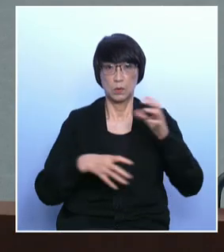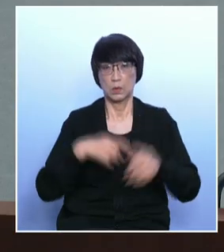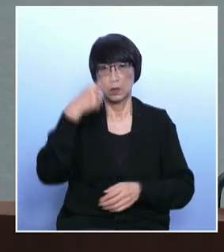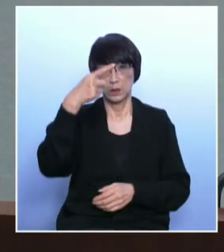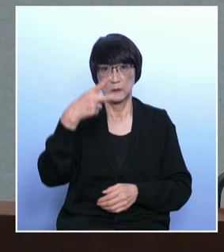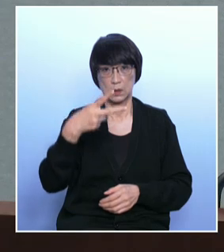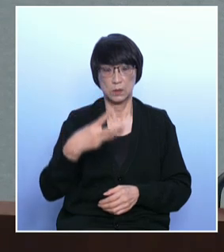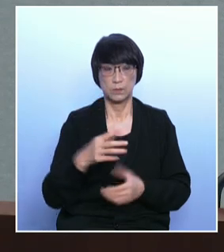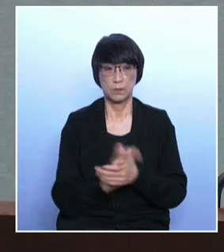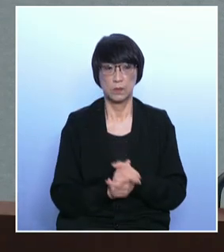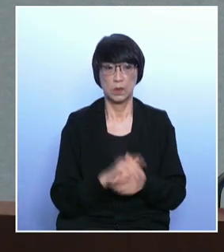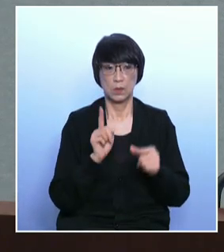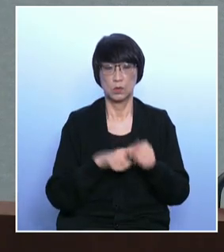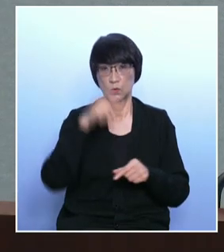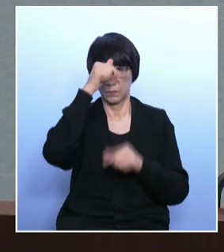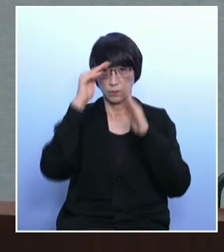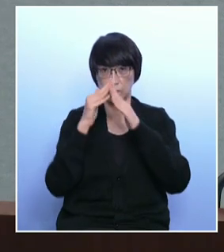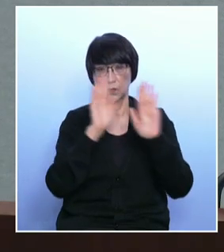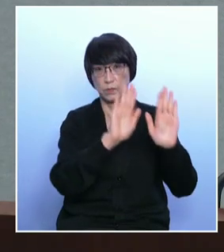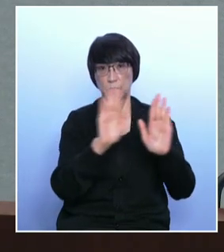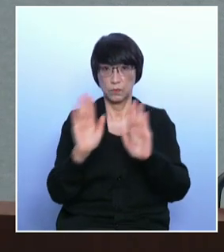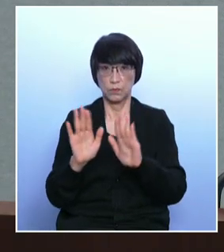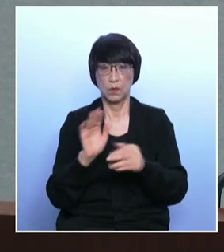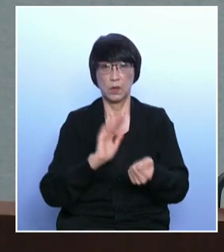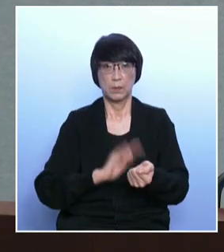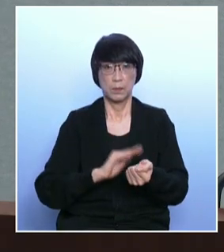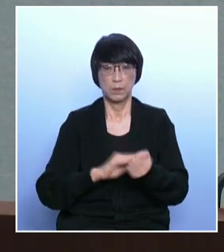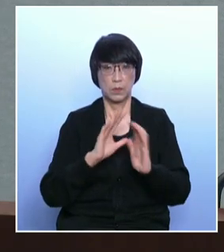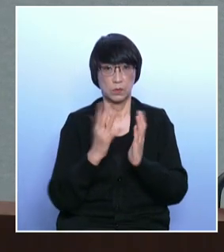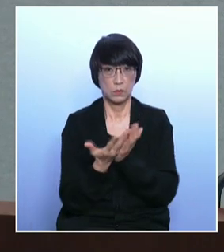We have held 3 meetings with the insurance industry.